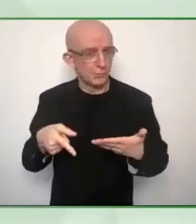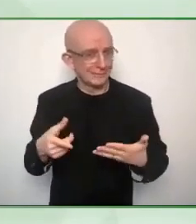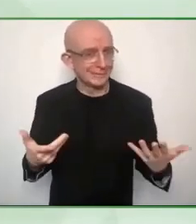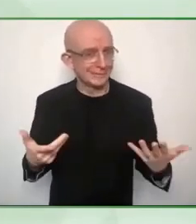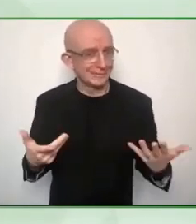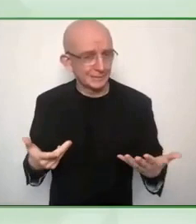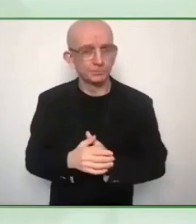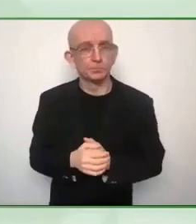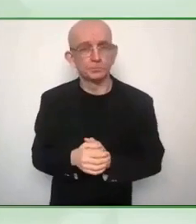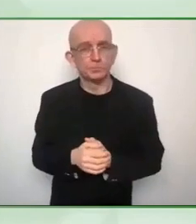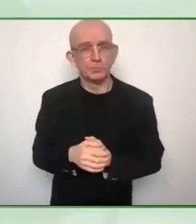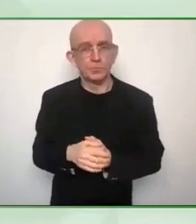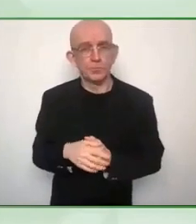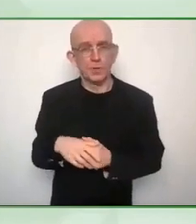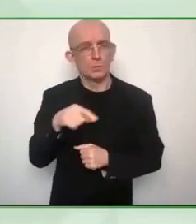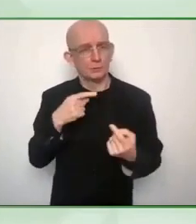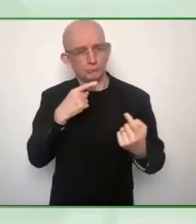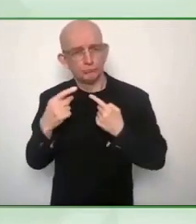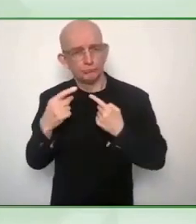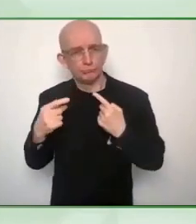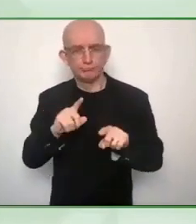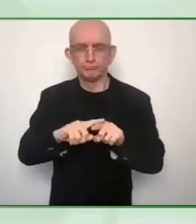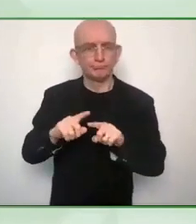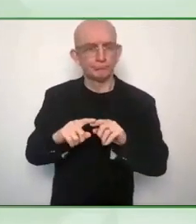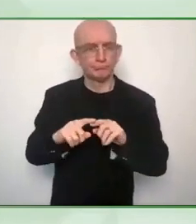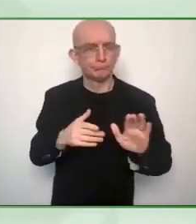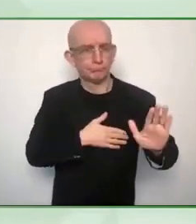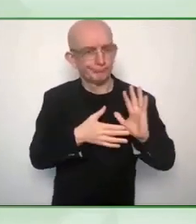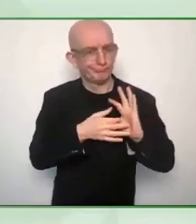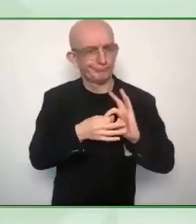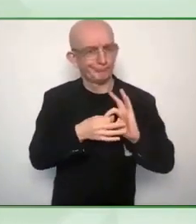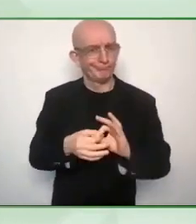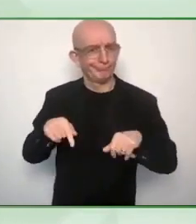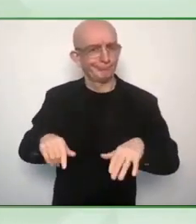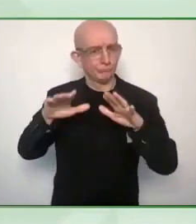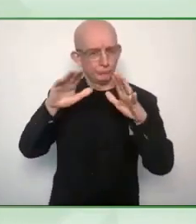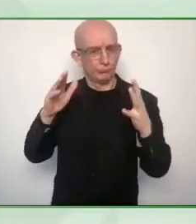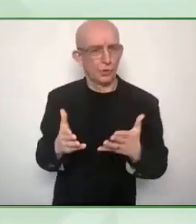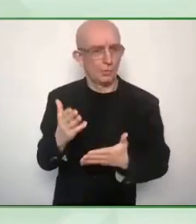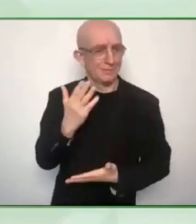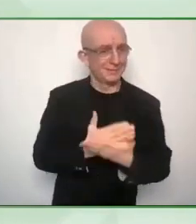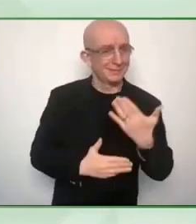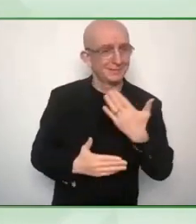where organizations of persons with disabilities and different stakeholders